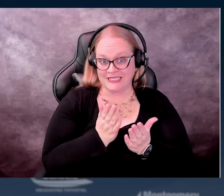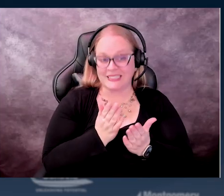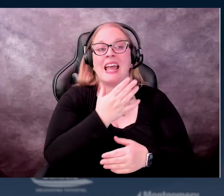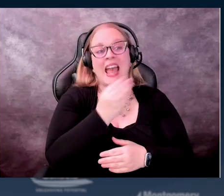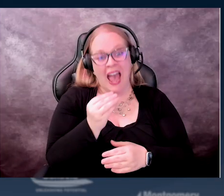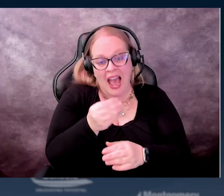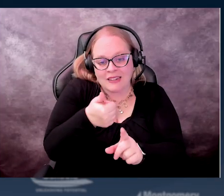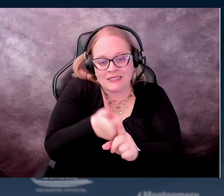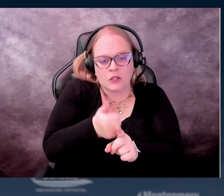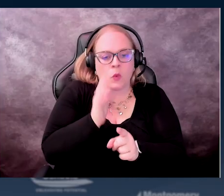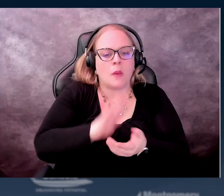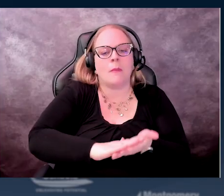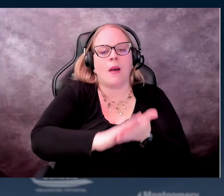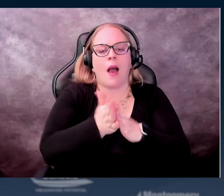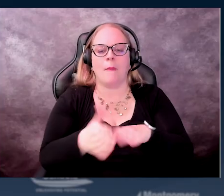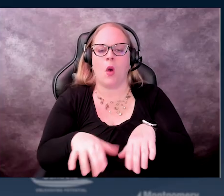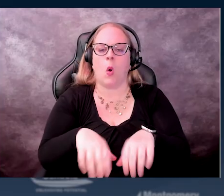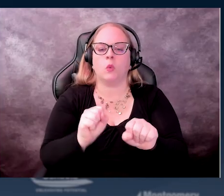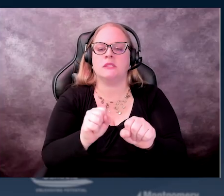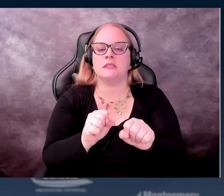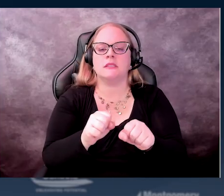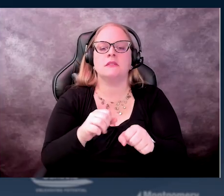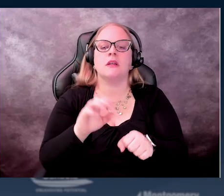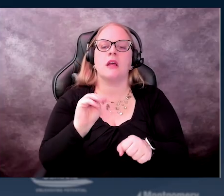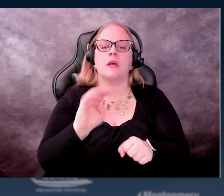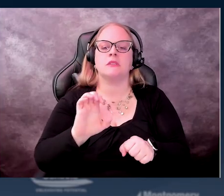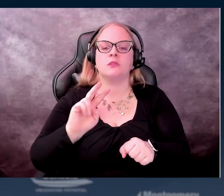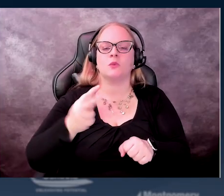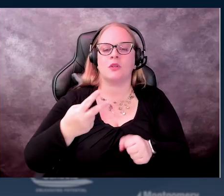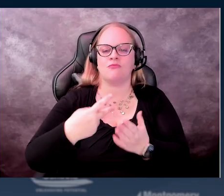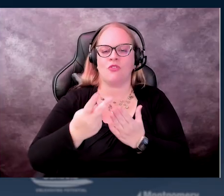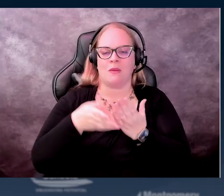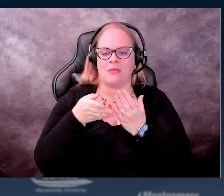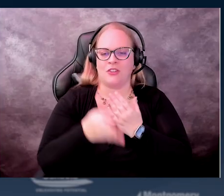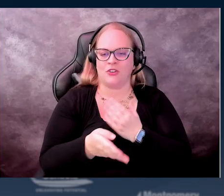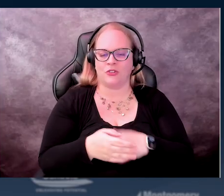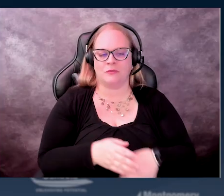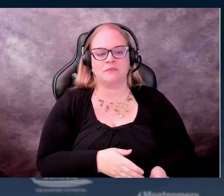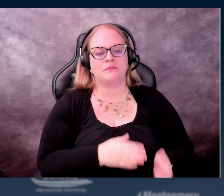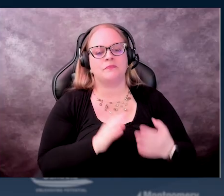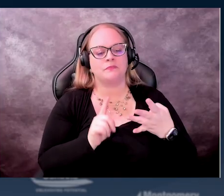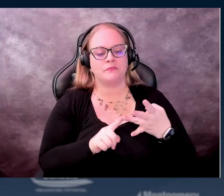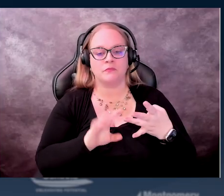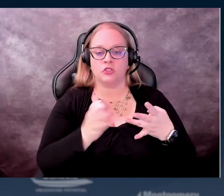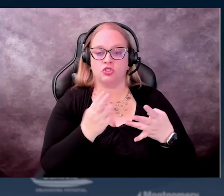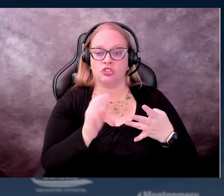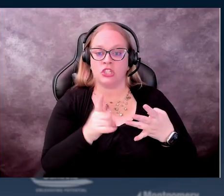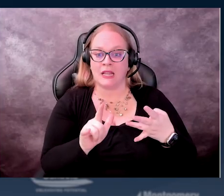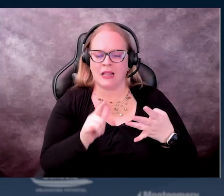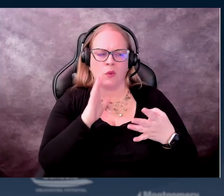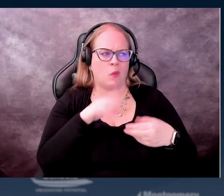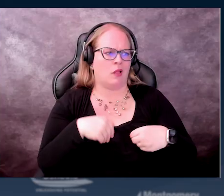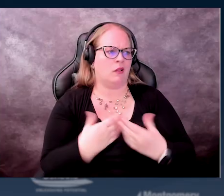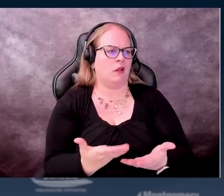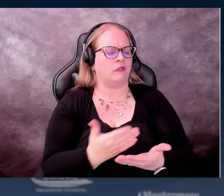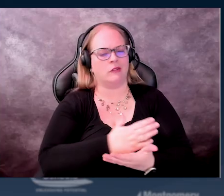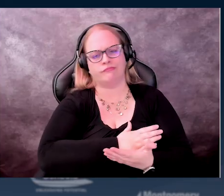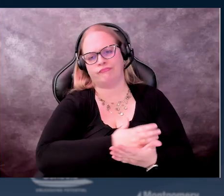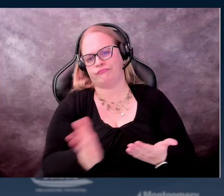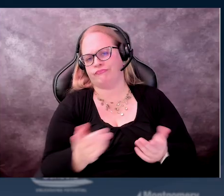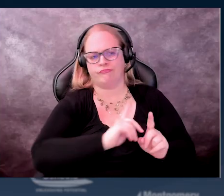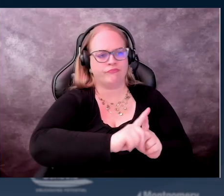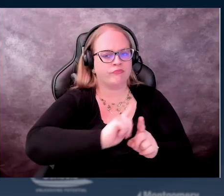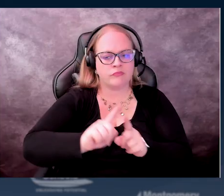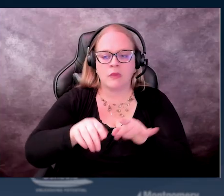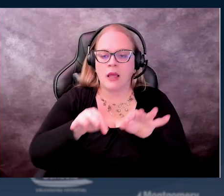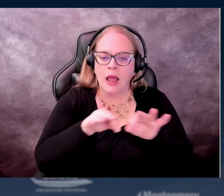MC squared program. Churchill will be offering a wide variety of languages and the humanities program, the